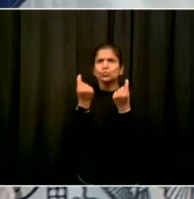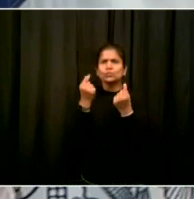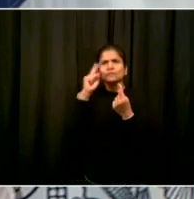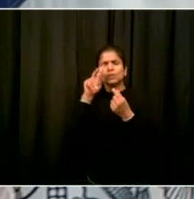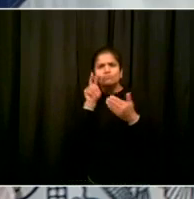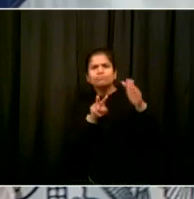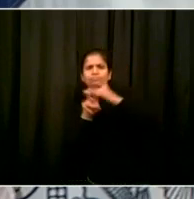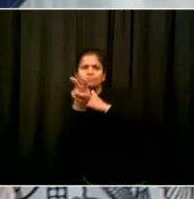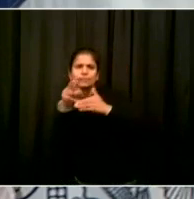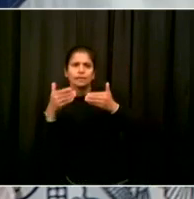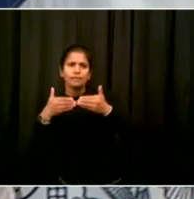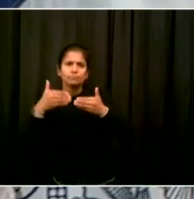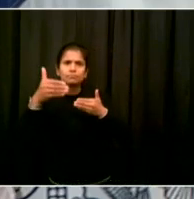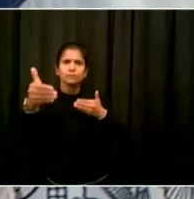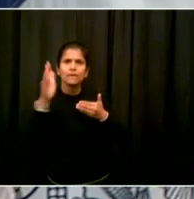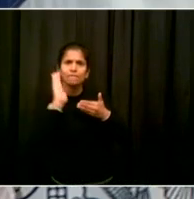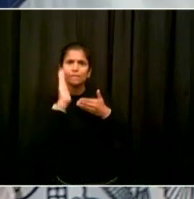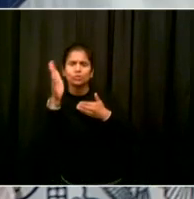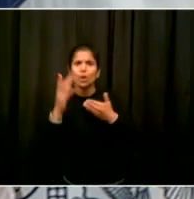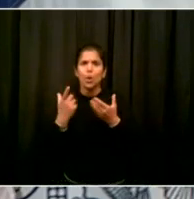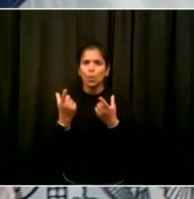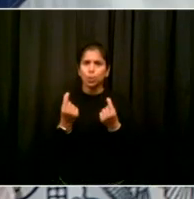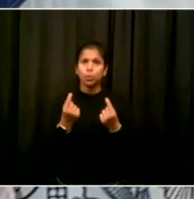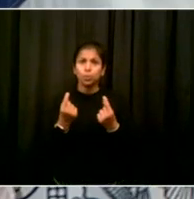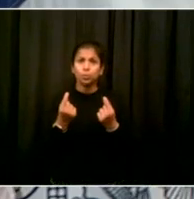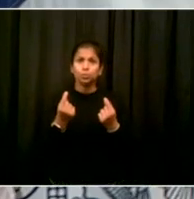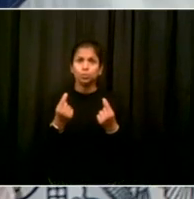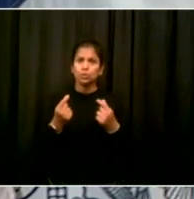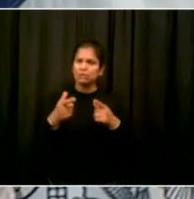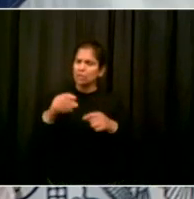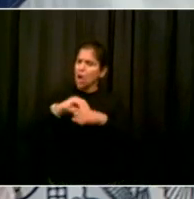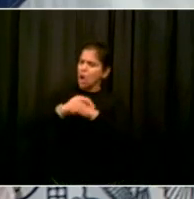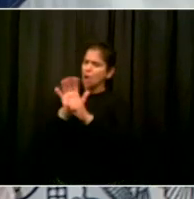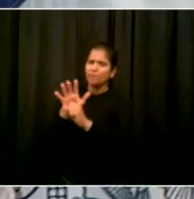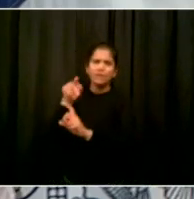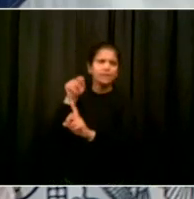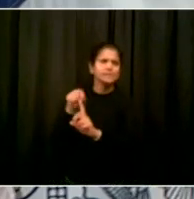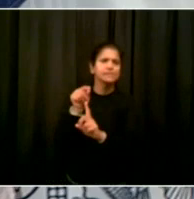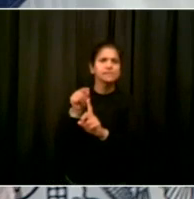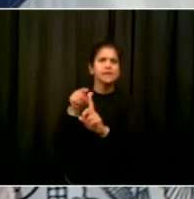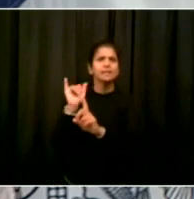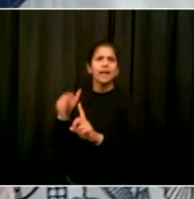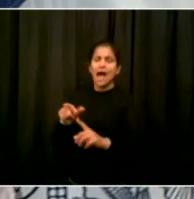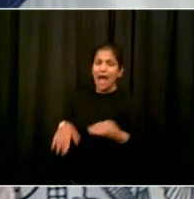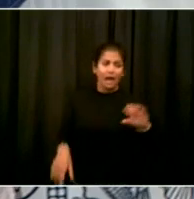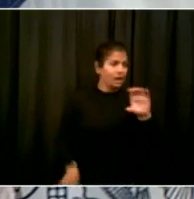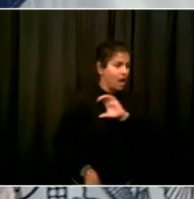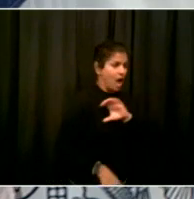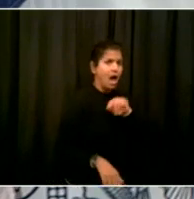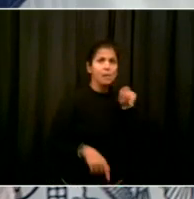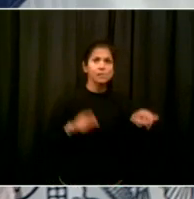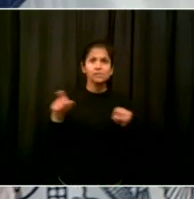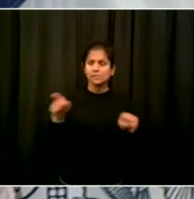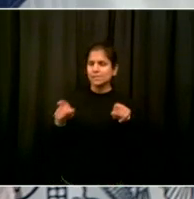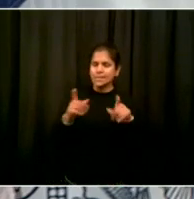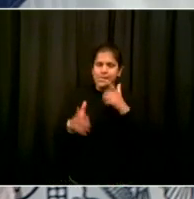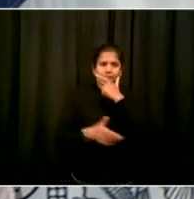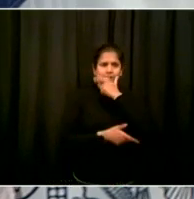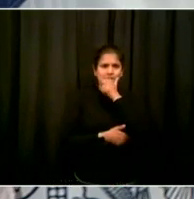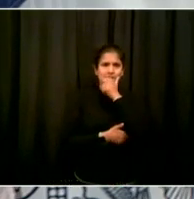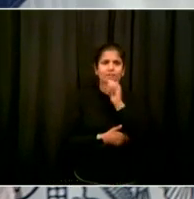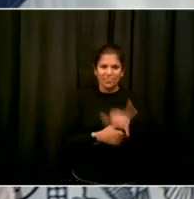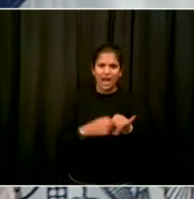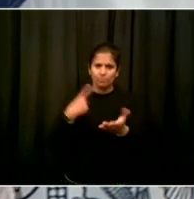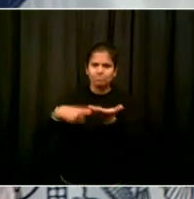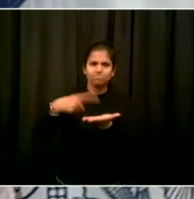strength is what's going to make the difference in the future of New York City. And what we found over years is when the people in neighborhoods